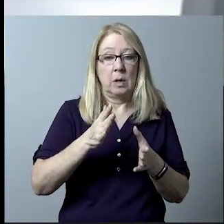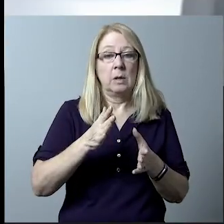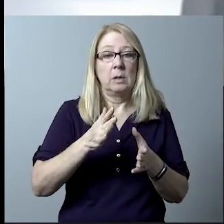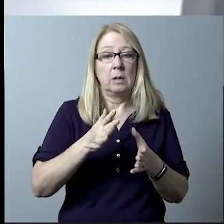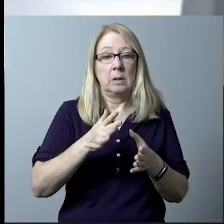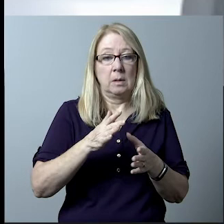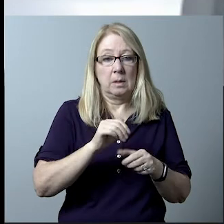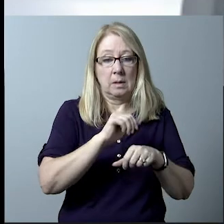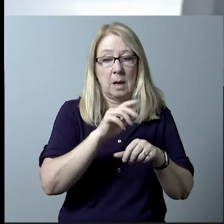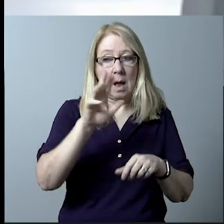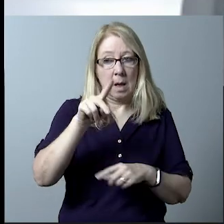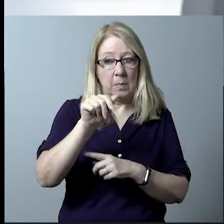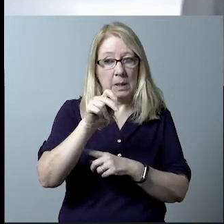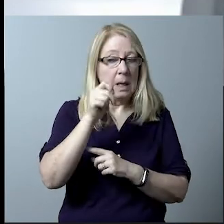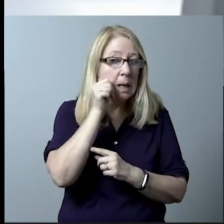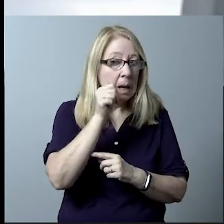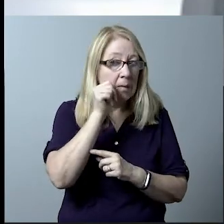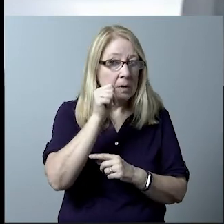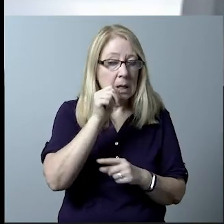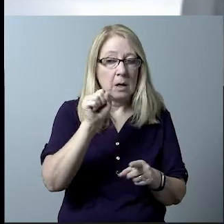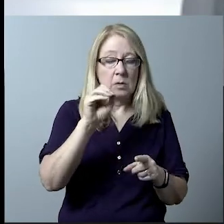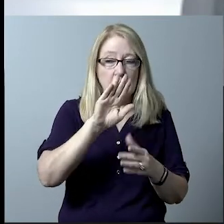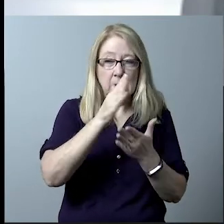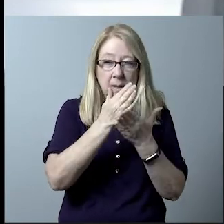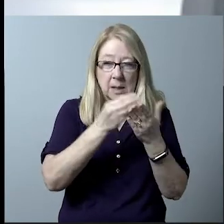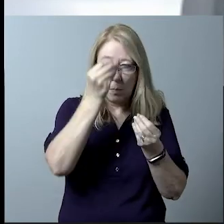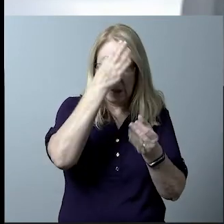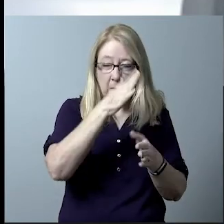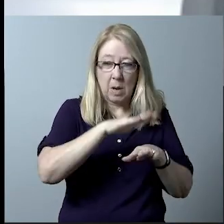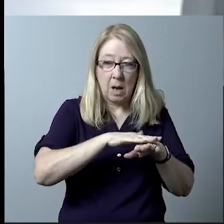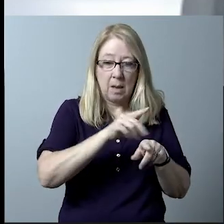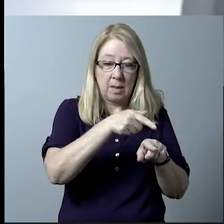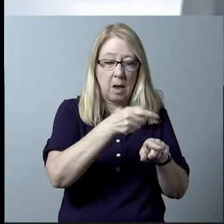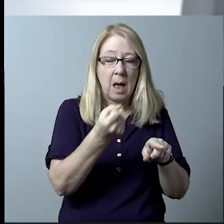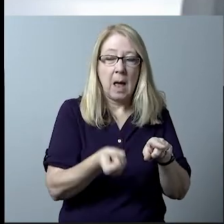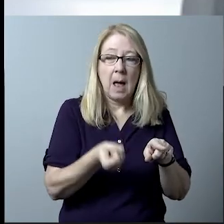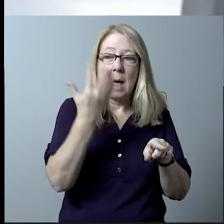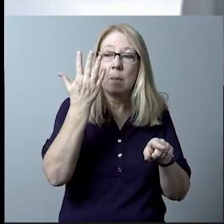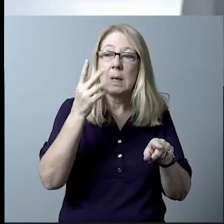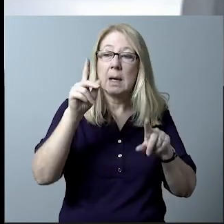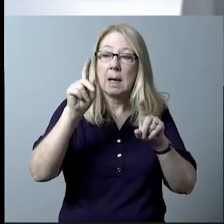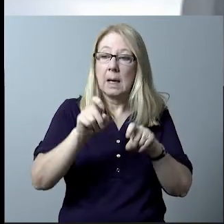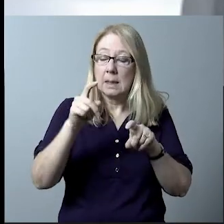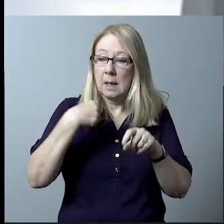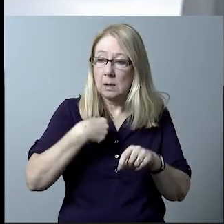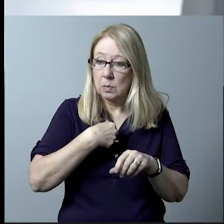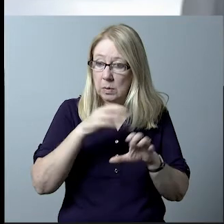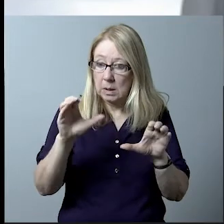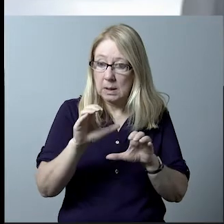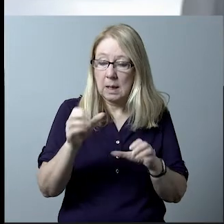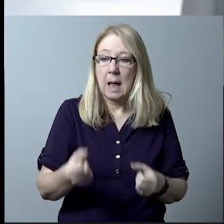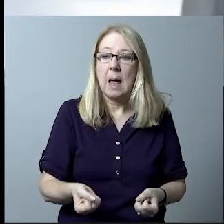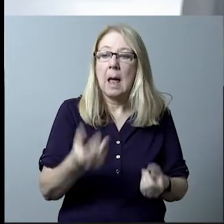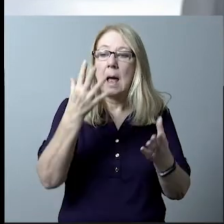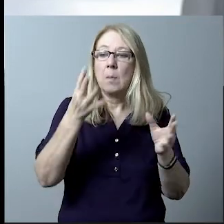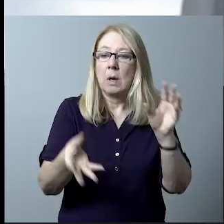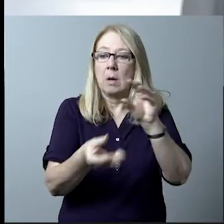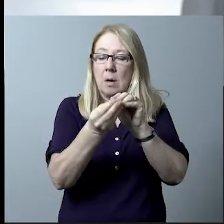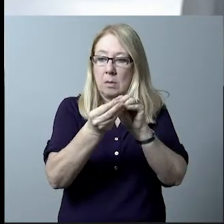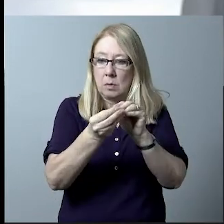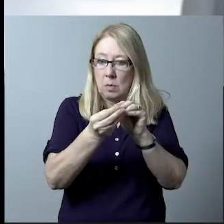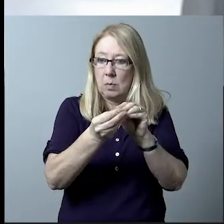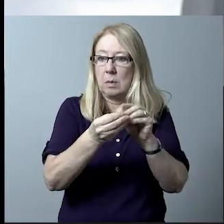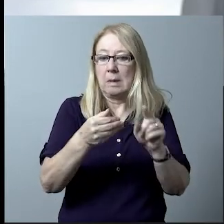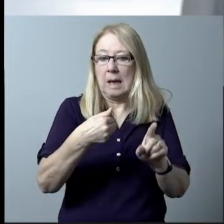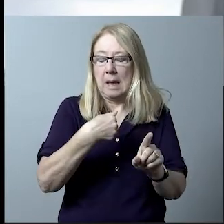our Director of Health Services, is actually updating every day. So some of the information that's on there are how many tests have been done, how